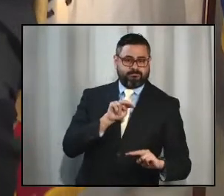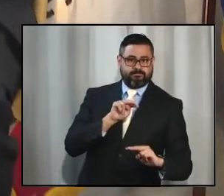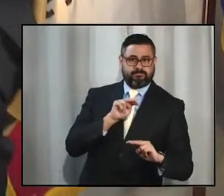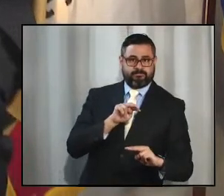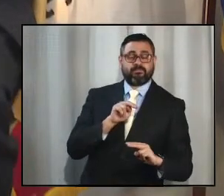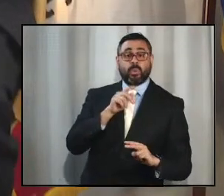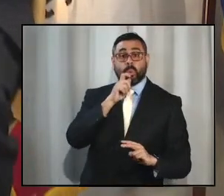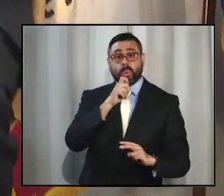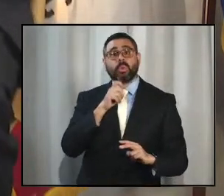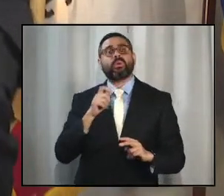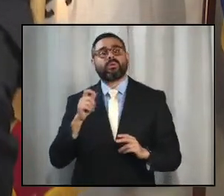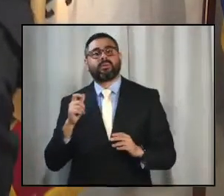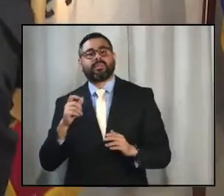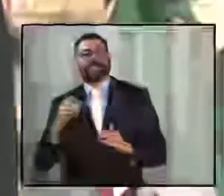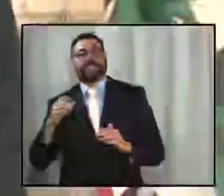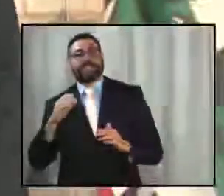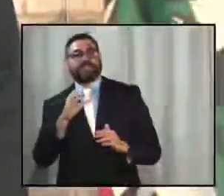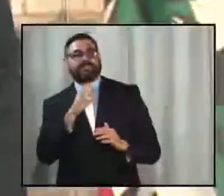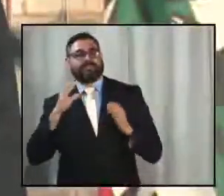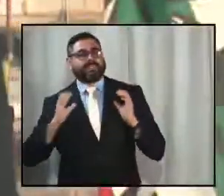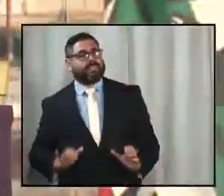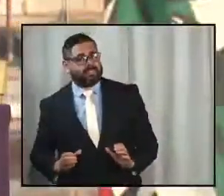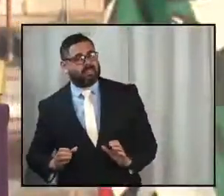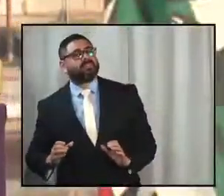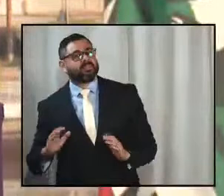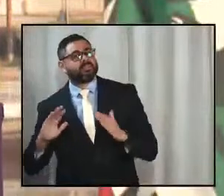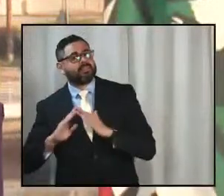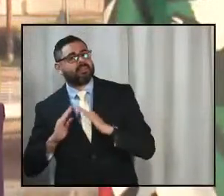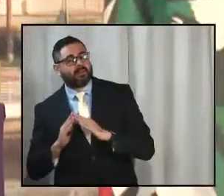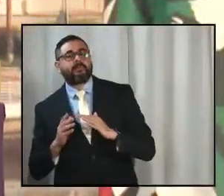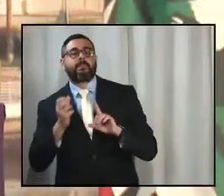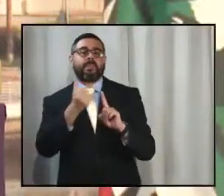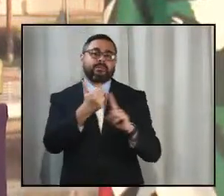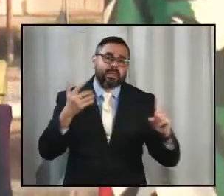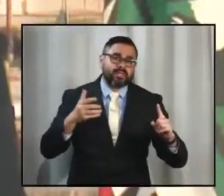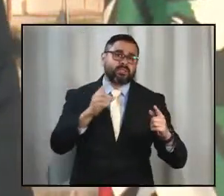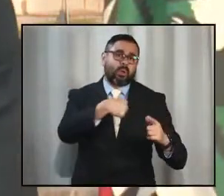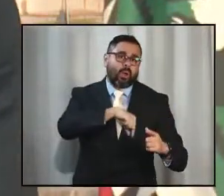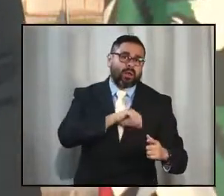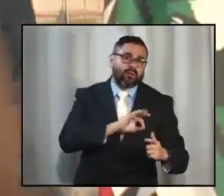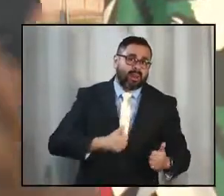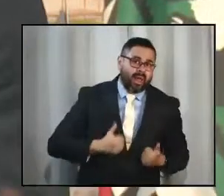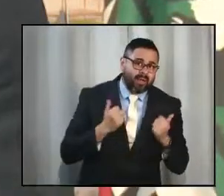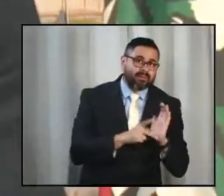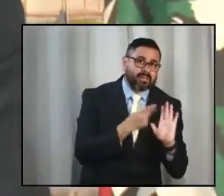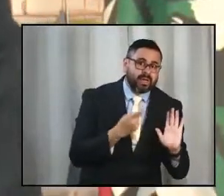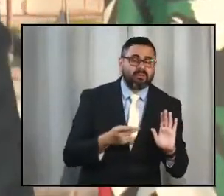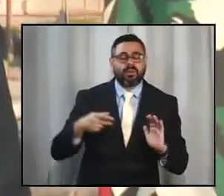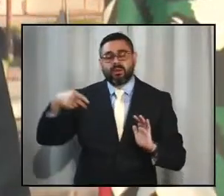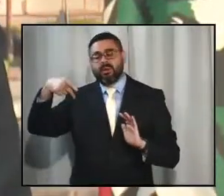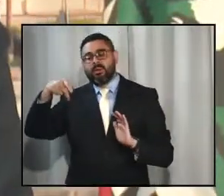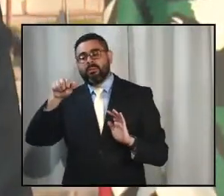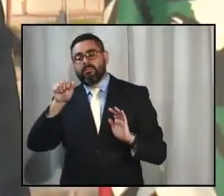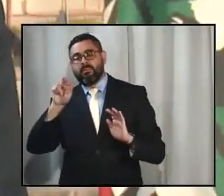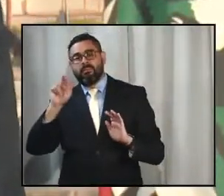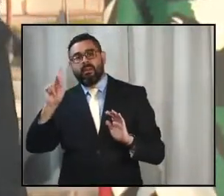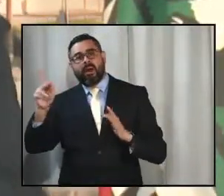voters this past November, to the STOP team, to expansion of quality of life, to park ambassadors in our